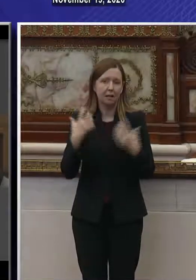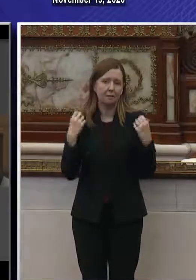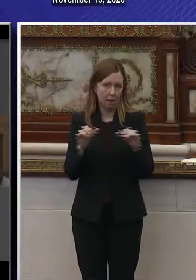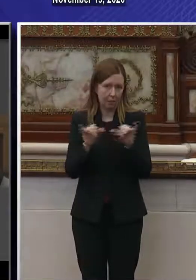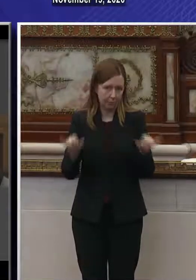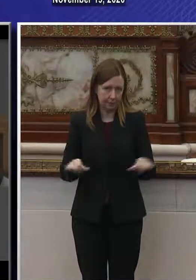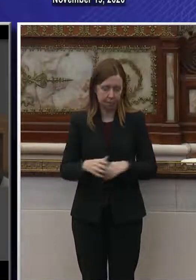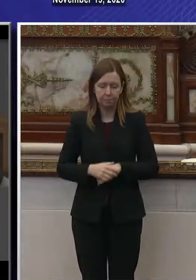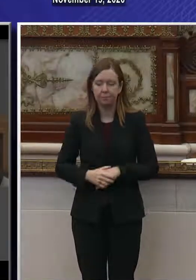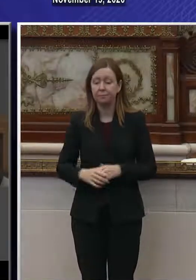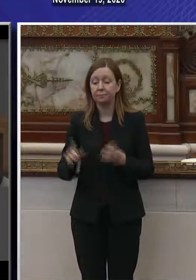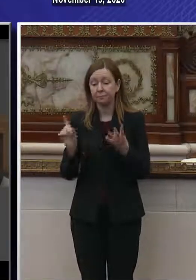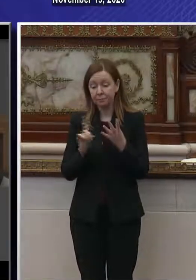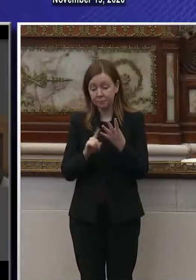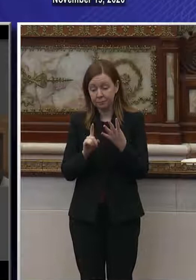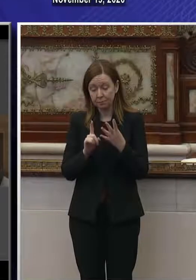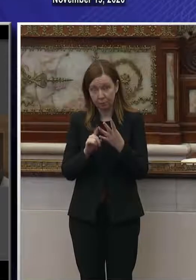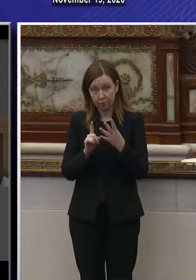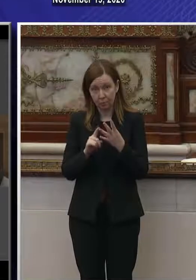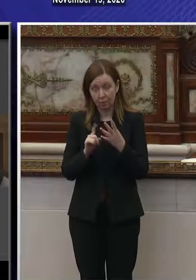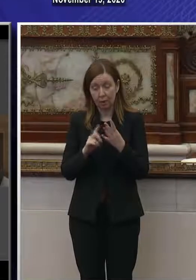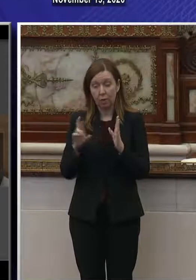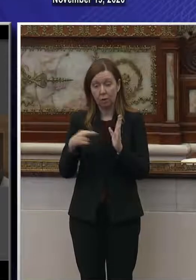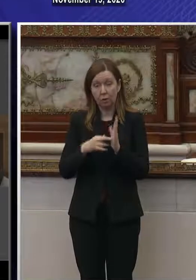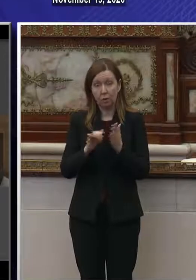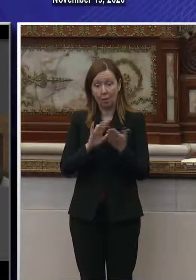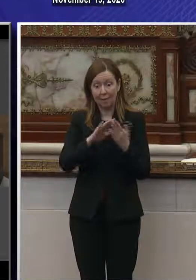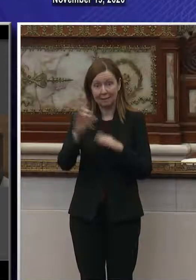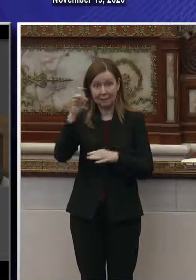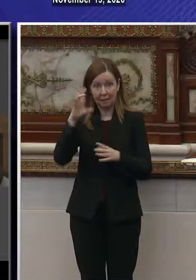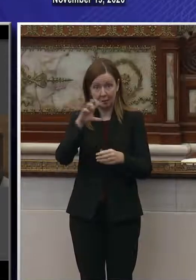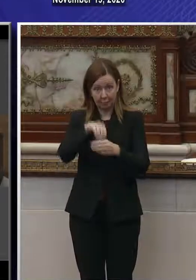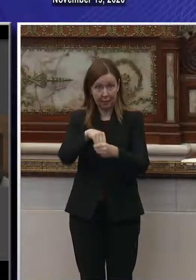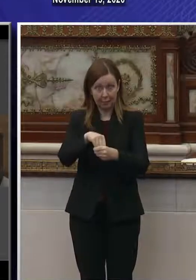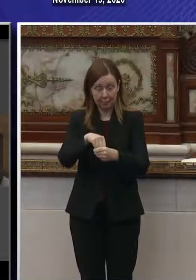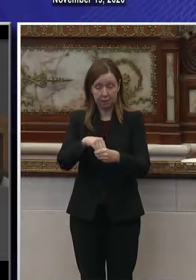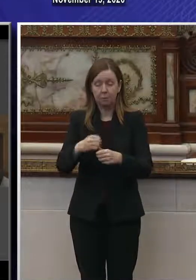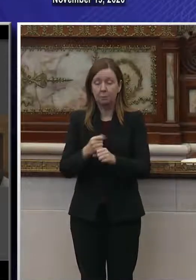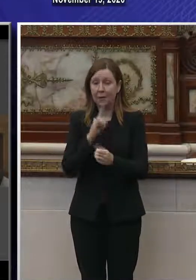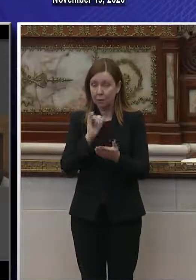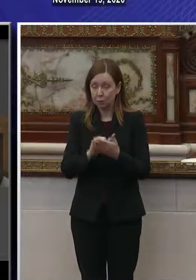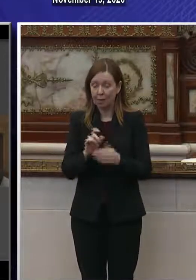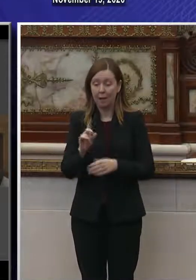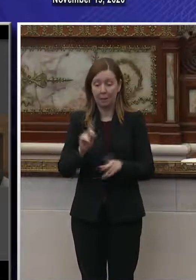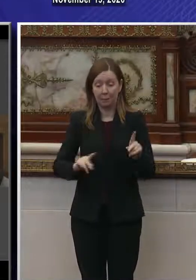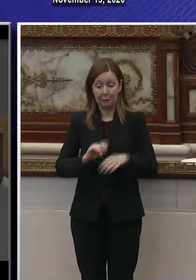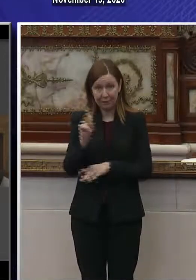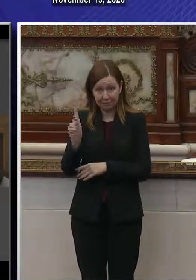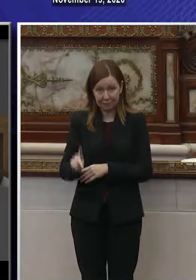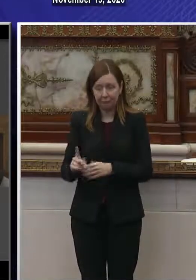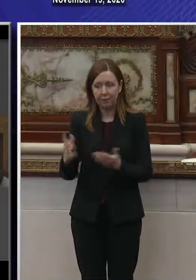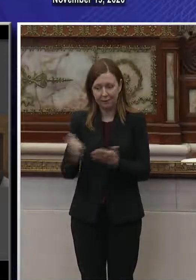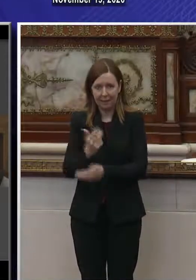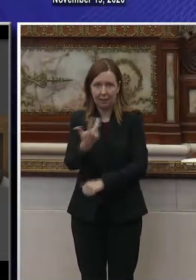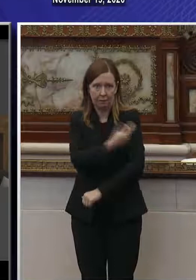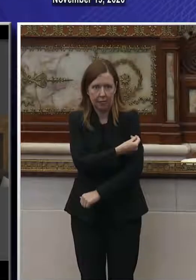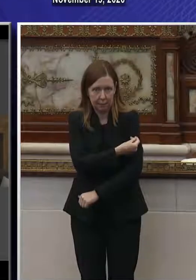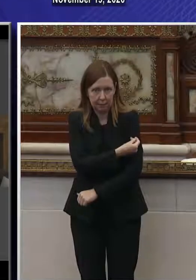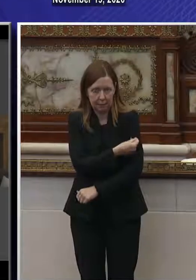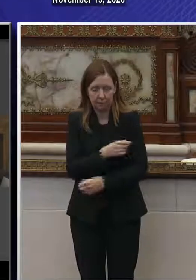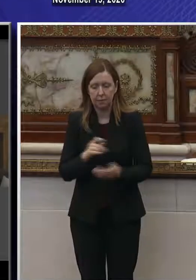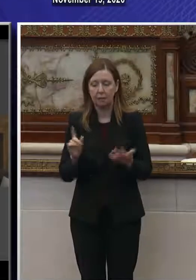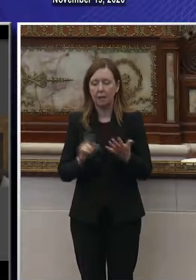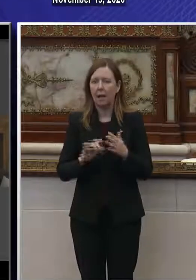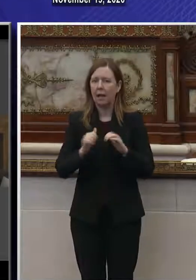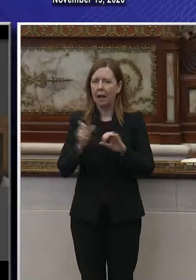system. Four, the role that city government plays in ensuring that Philadelphia gets vaccinated and